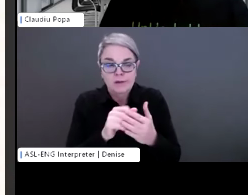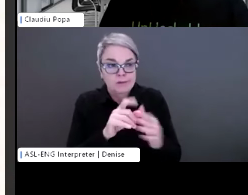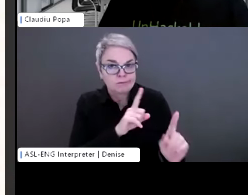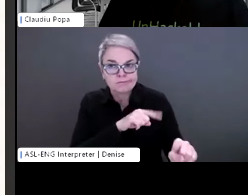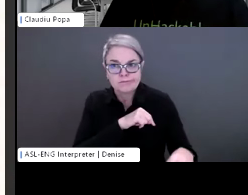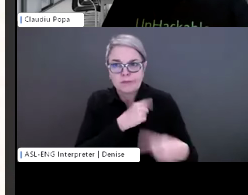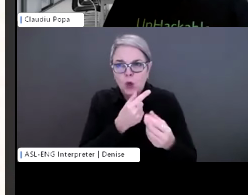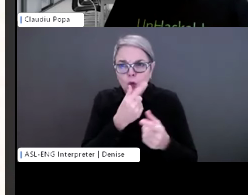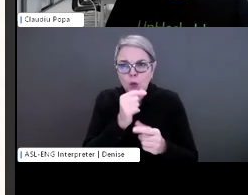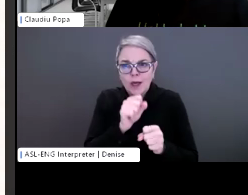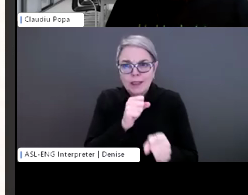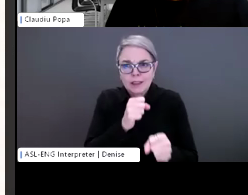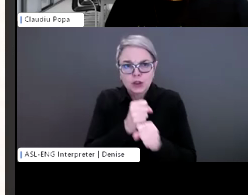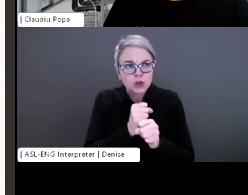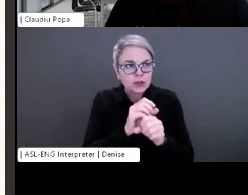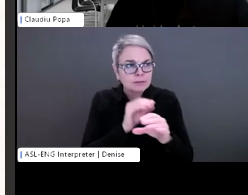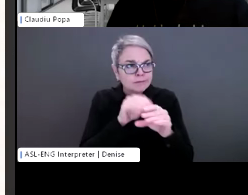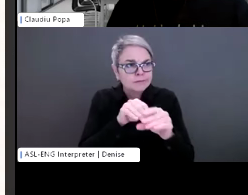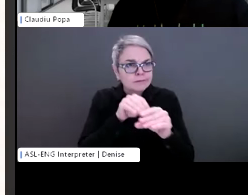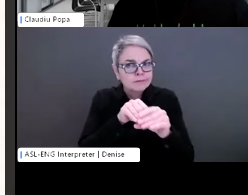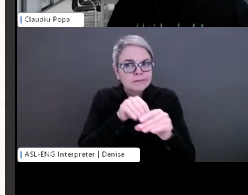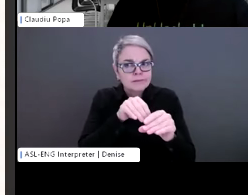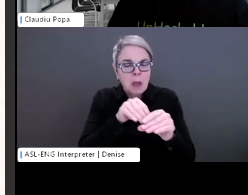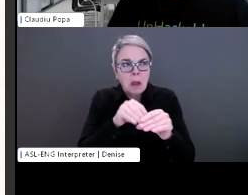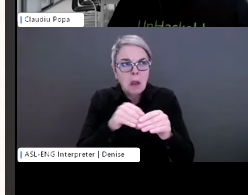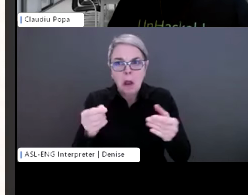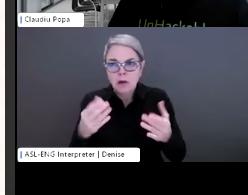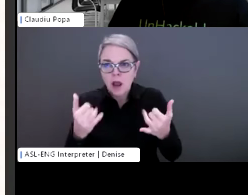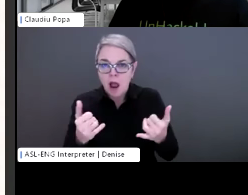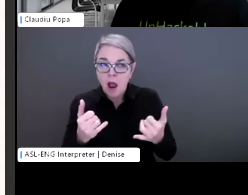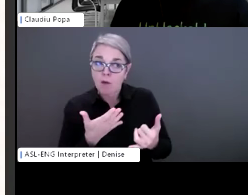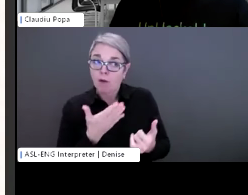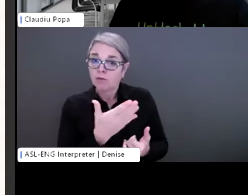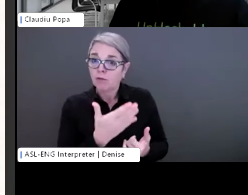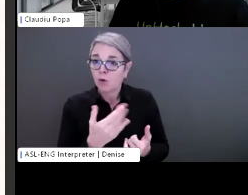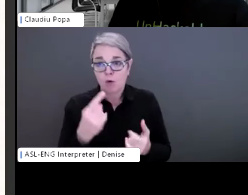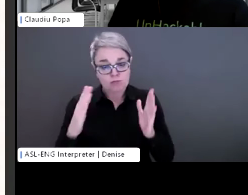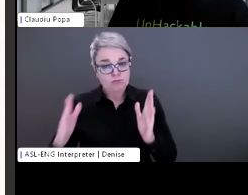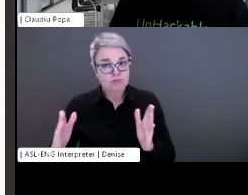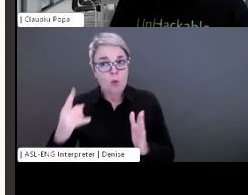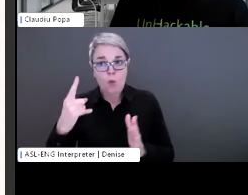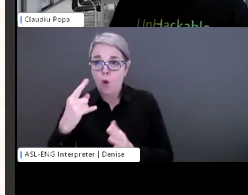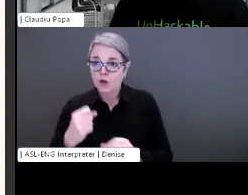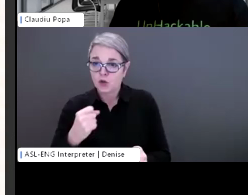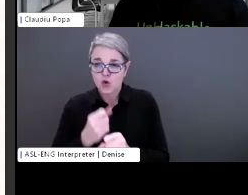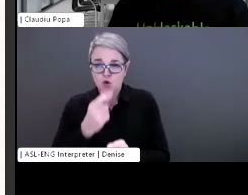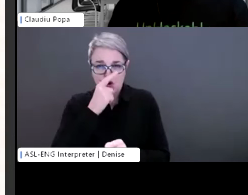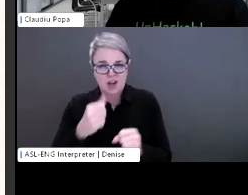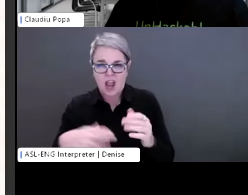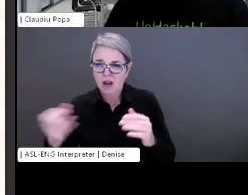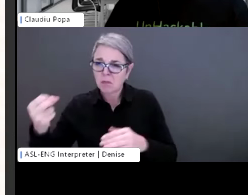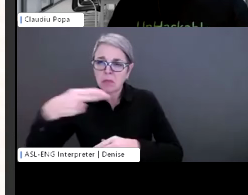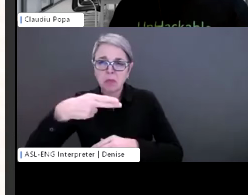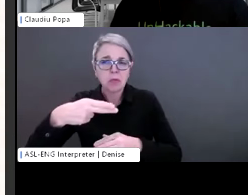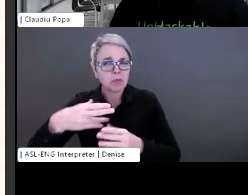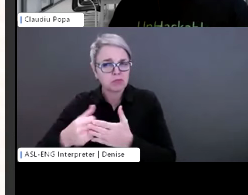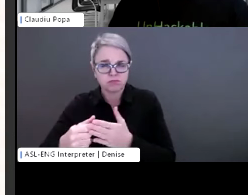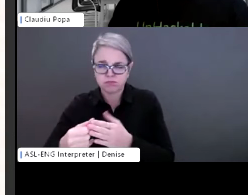people in various different segments. So it's important to not forget